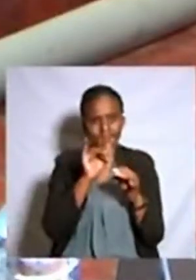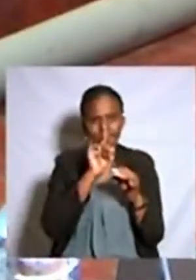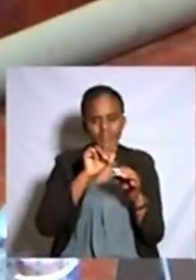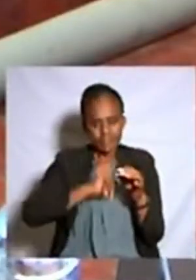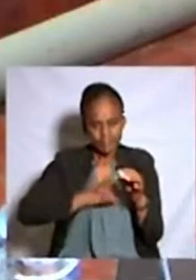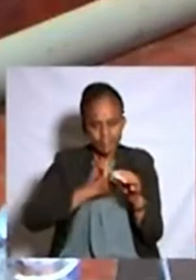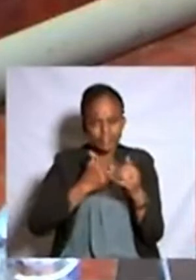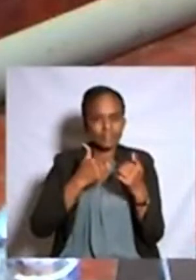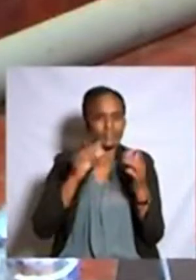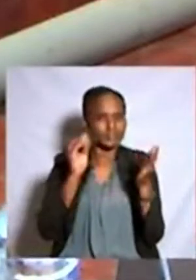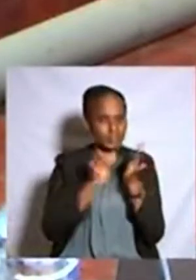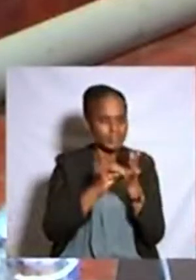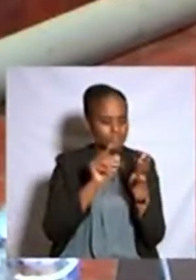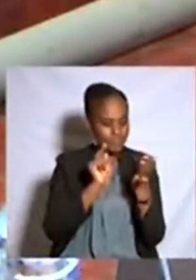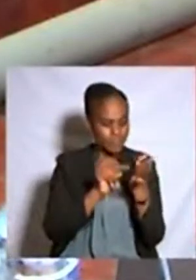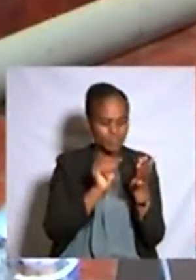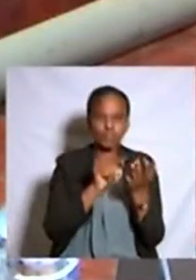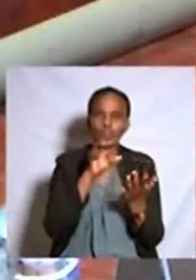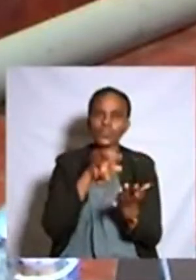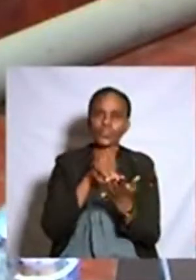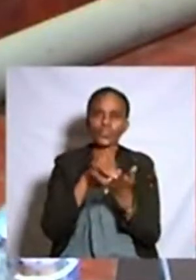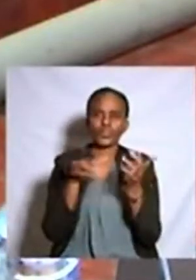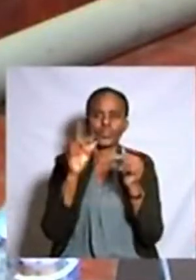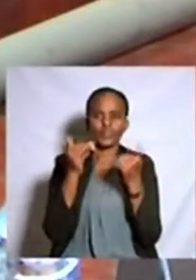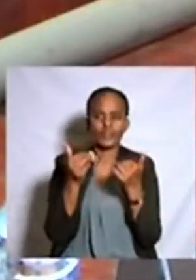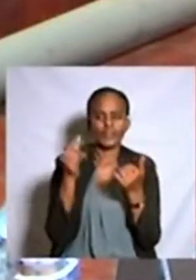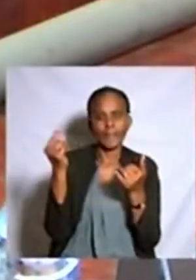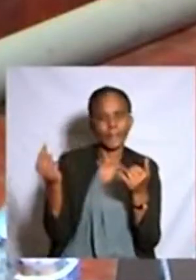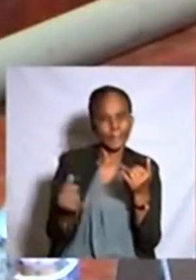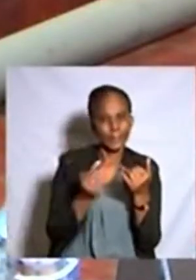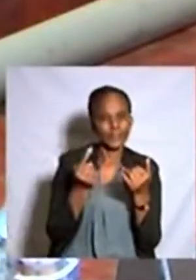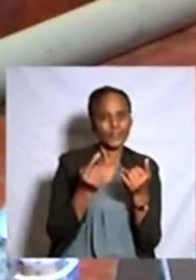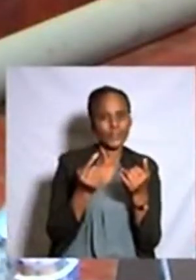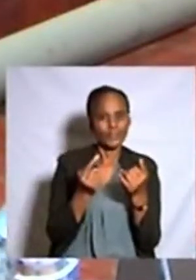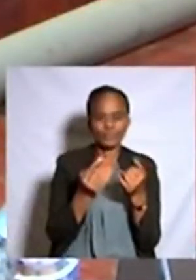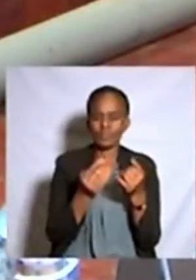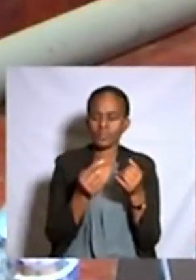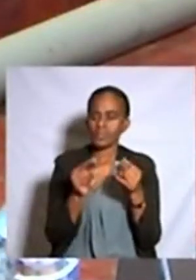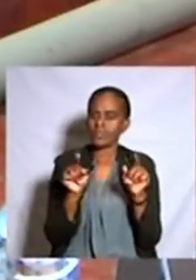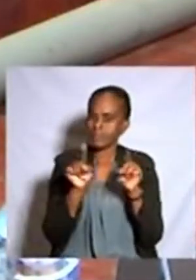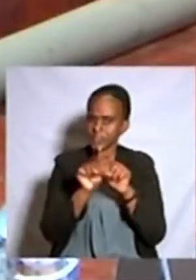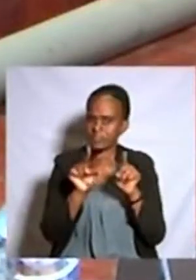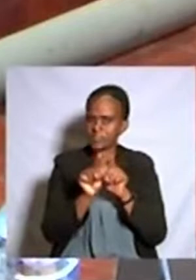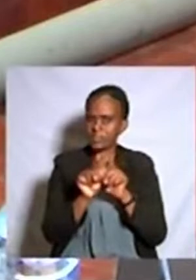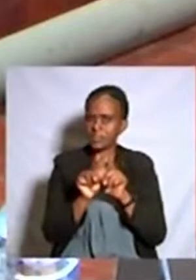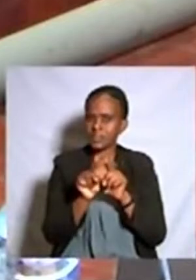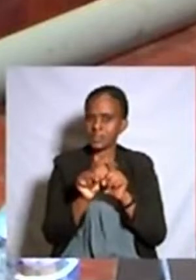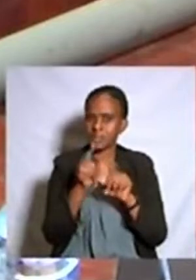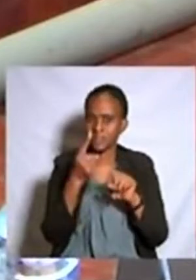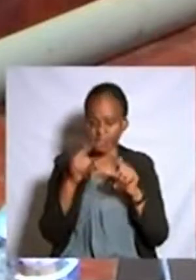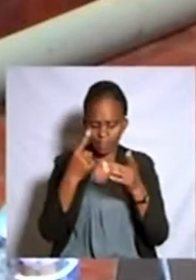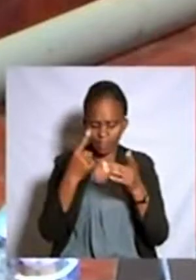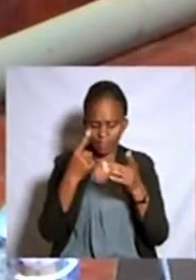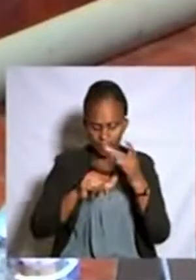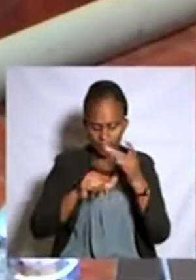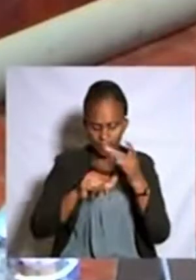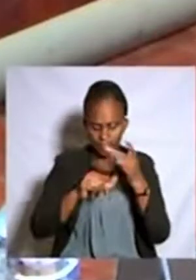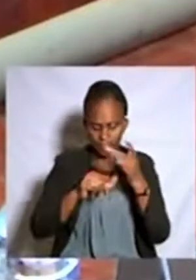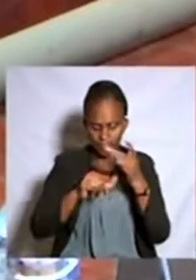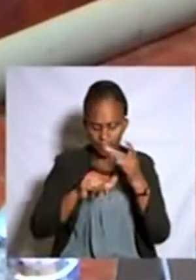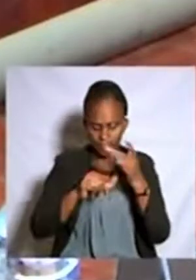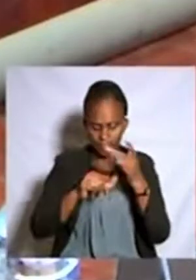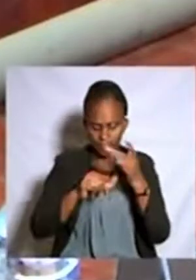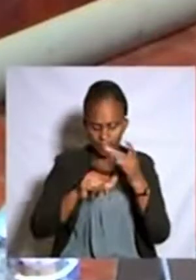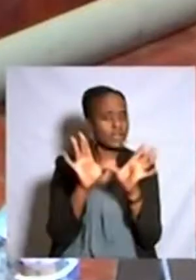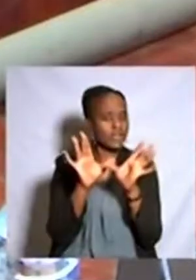we highlighted this particular matter when it came to the tenors as well. So what we have done to correct this was